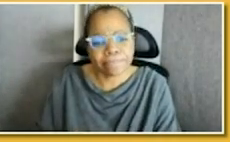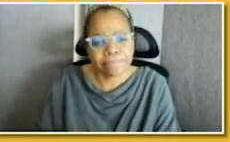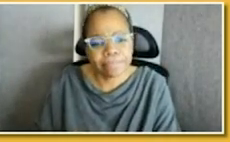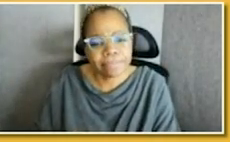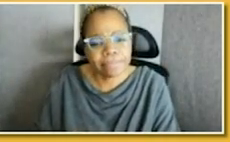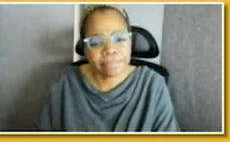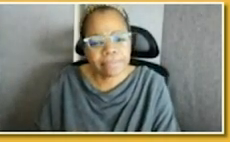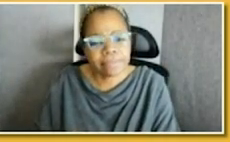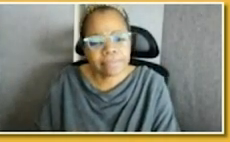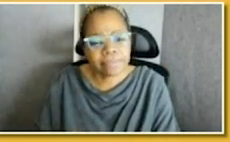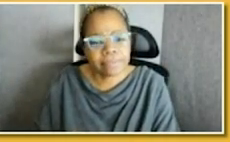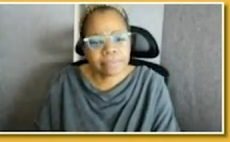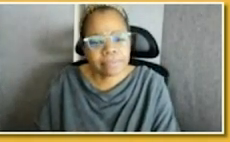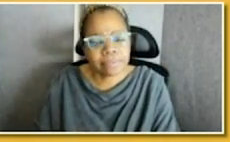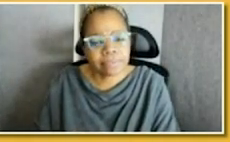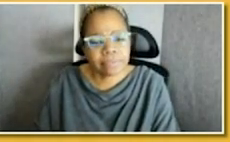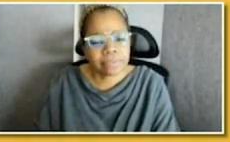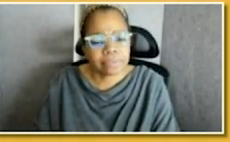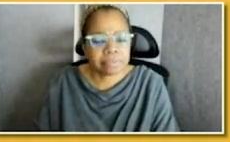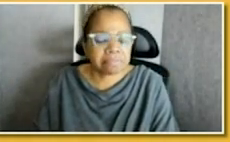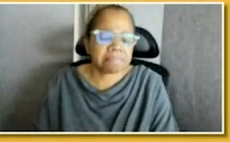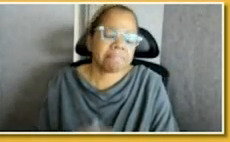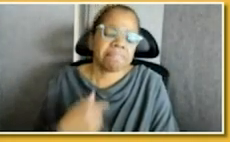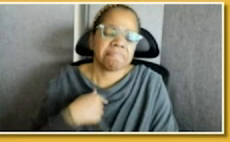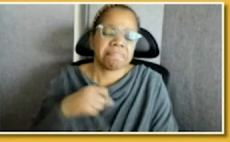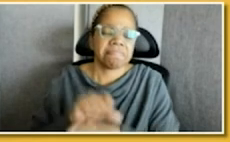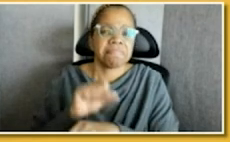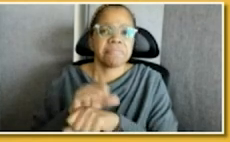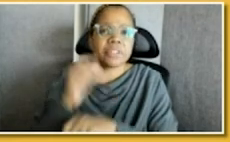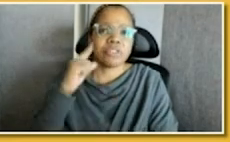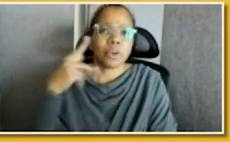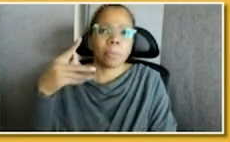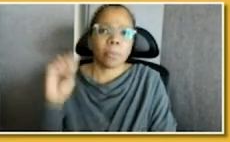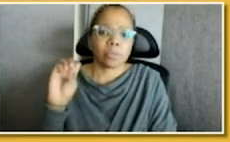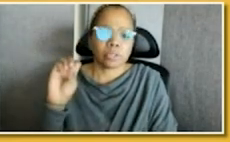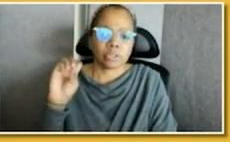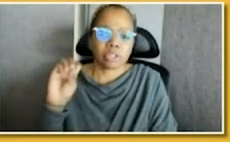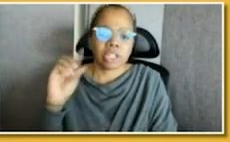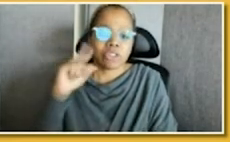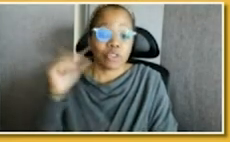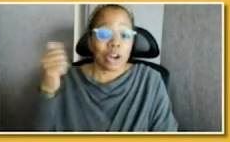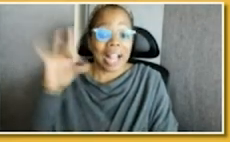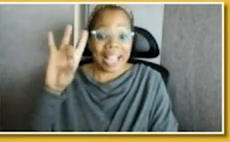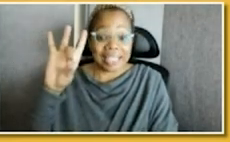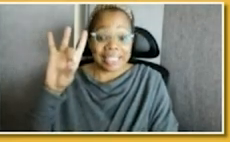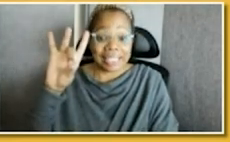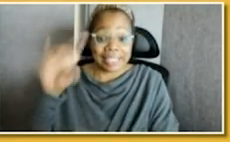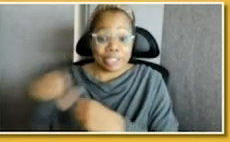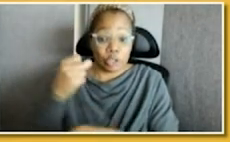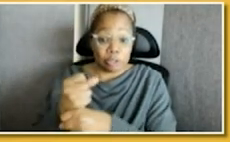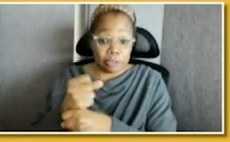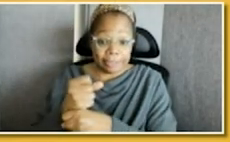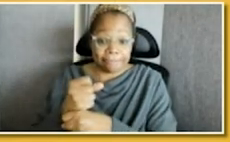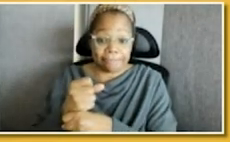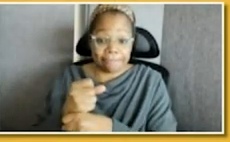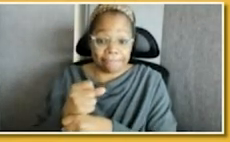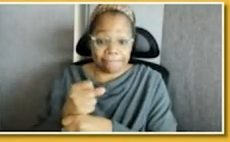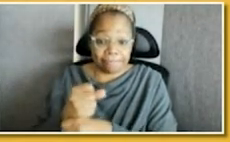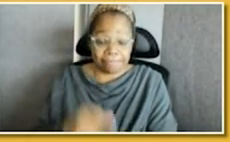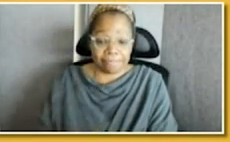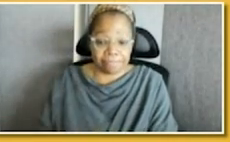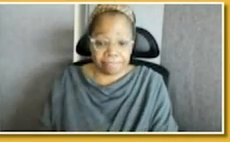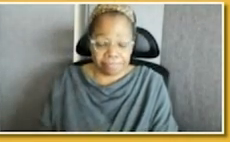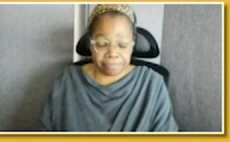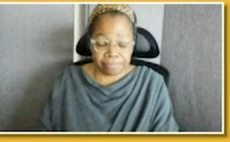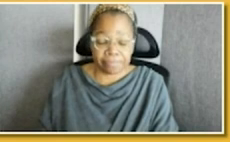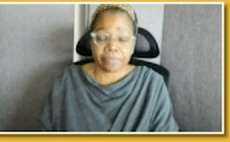Well, I worked for the Postal Service for 18 years. And after I retired from the US Navy with